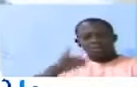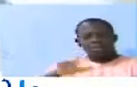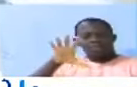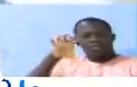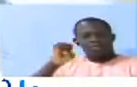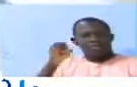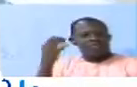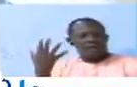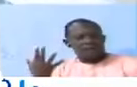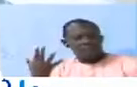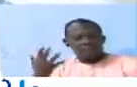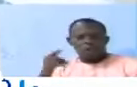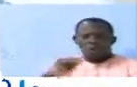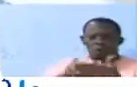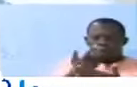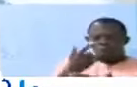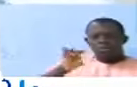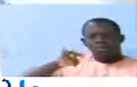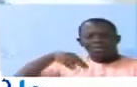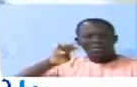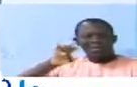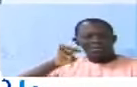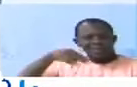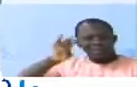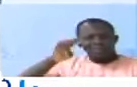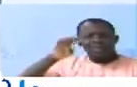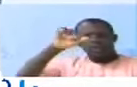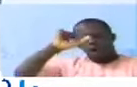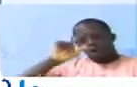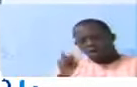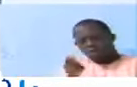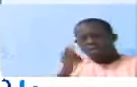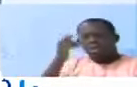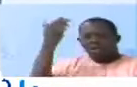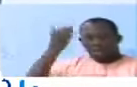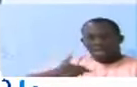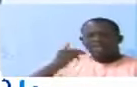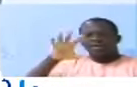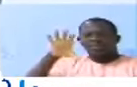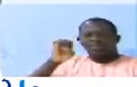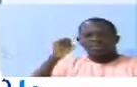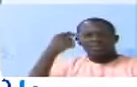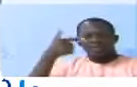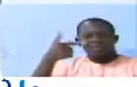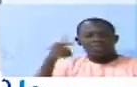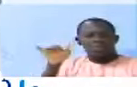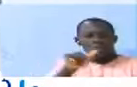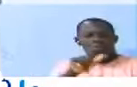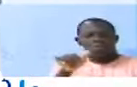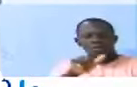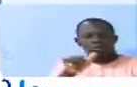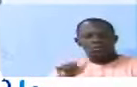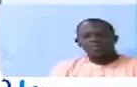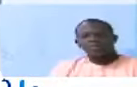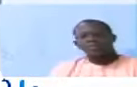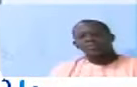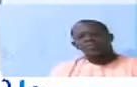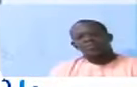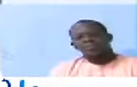1955 or 13 August 1957? For Juma killing 1955 bang for 1957 tambo le tala.